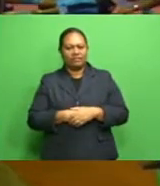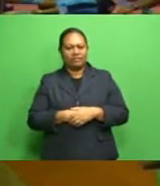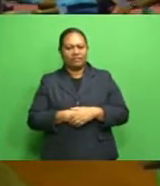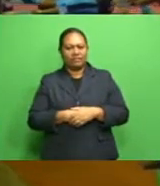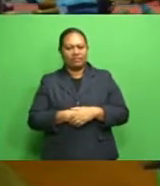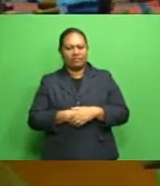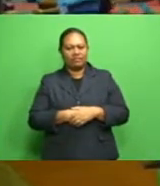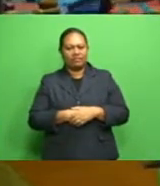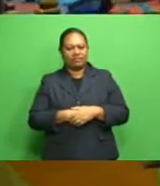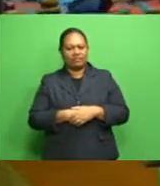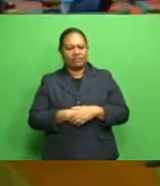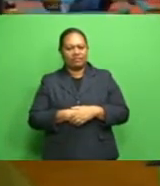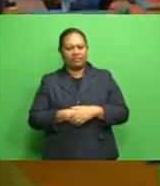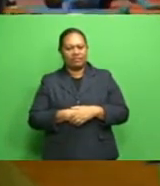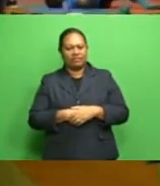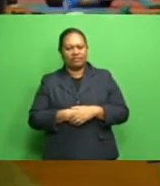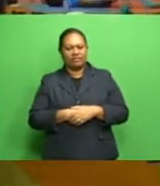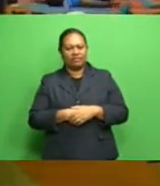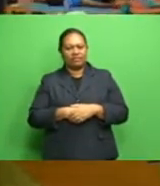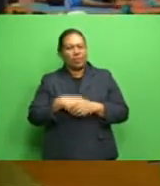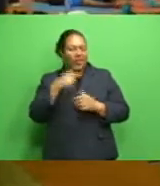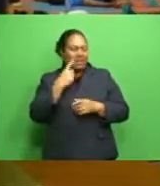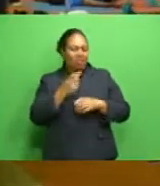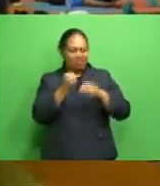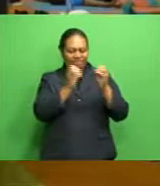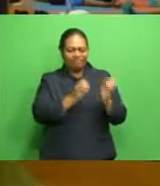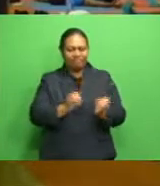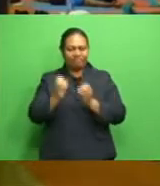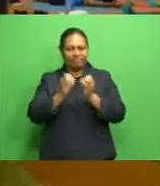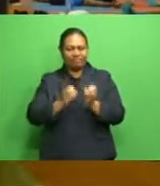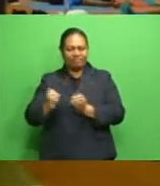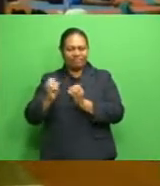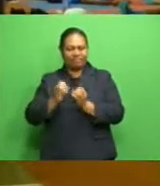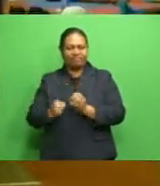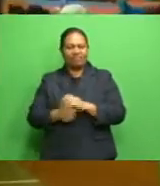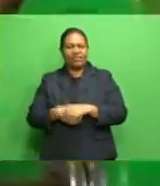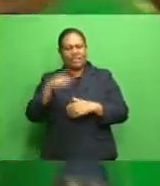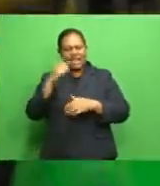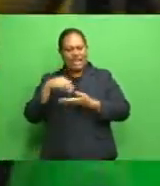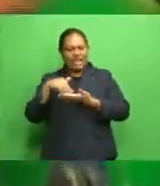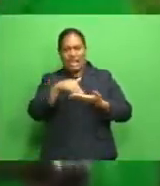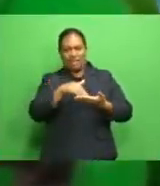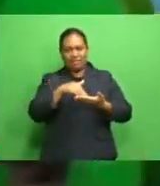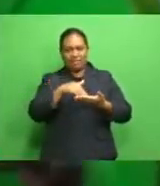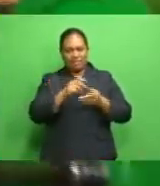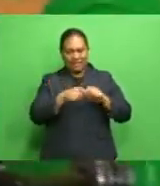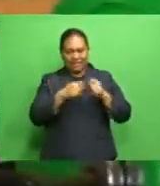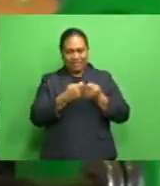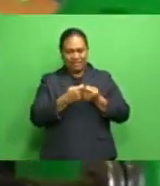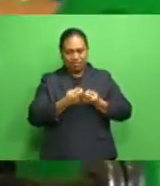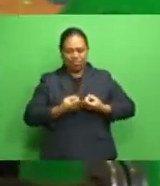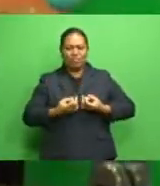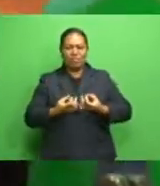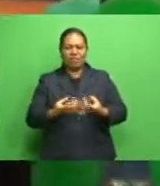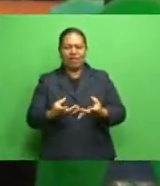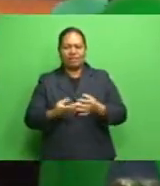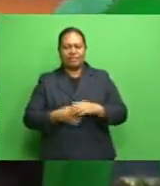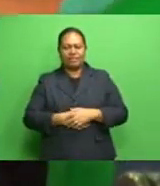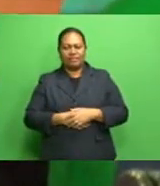they can organize, which will then help our Sevens boys prepare since there's